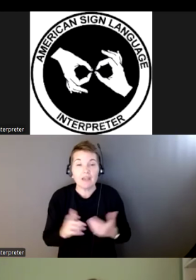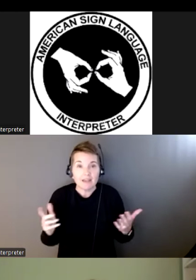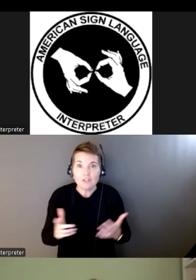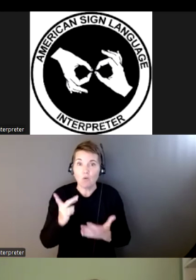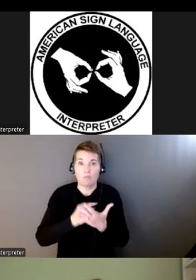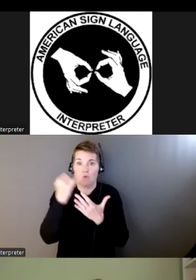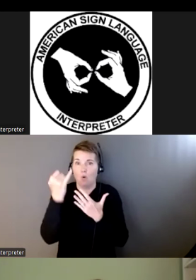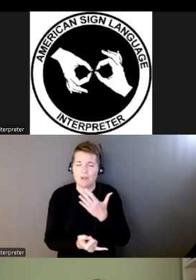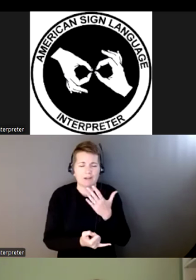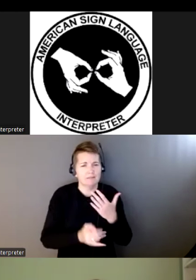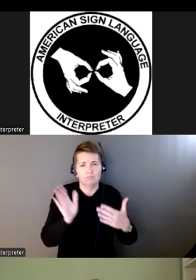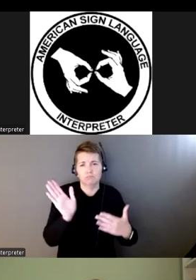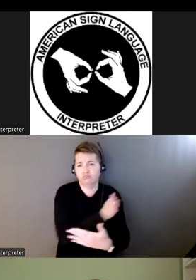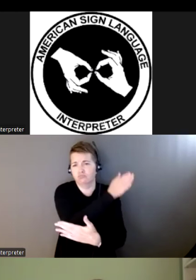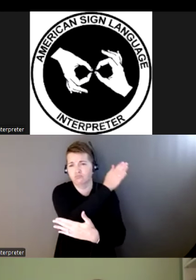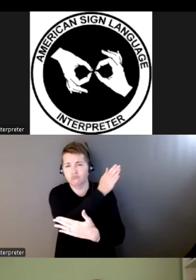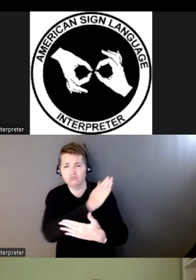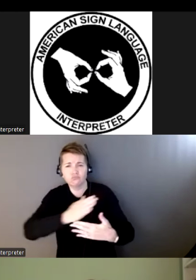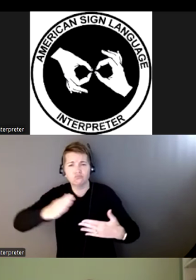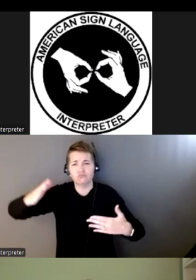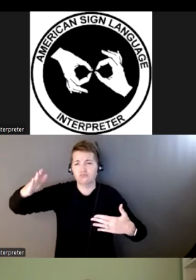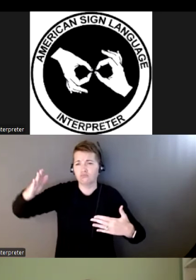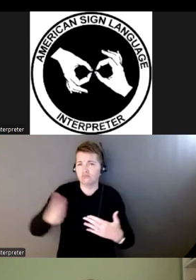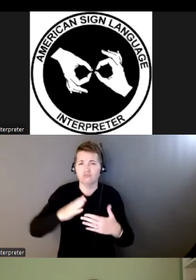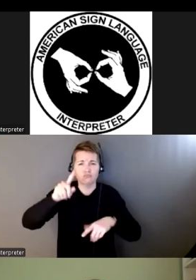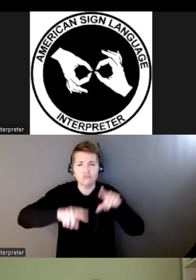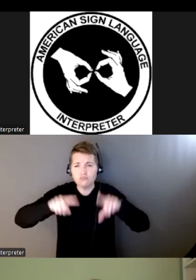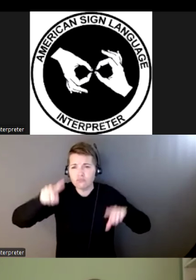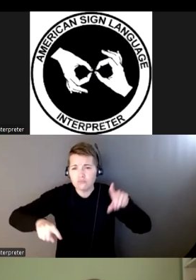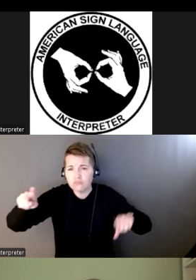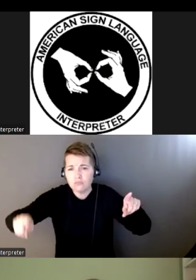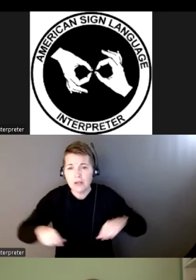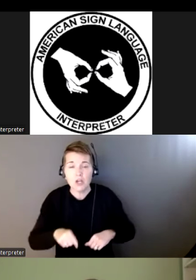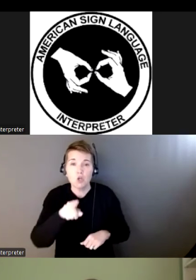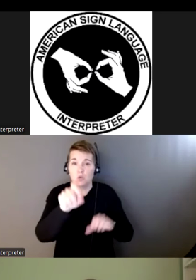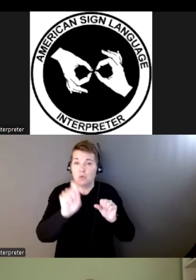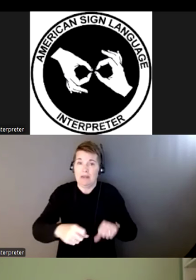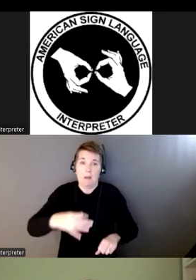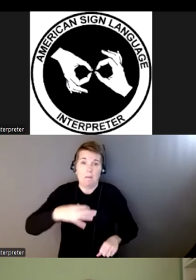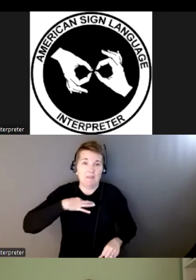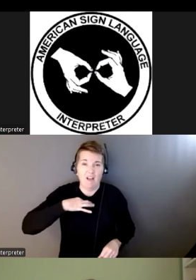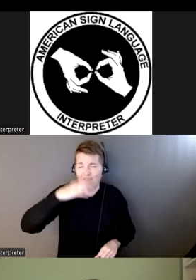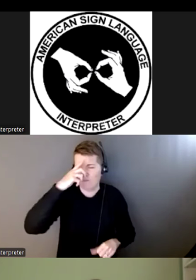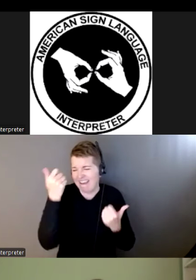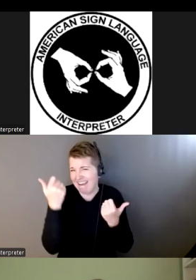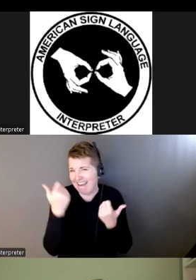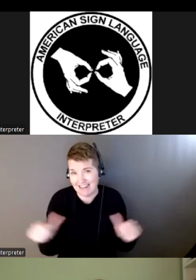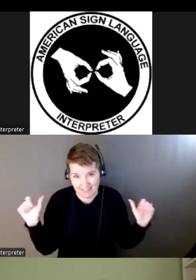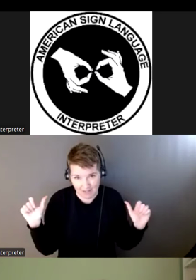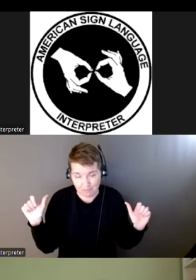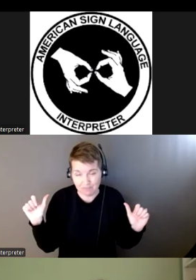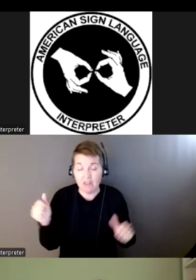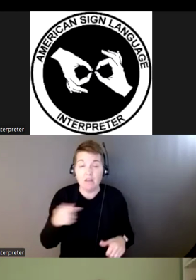projects can be. So really, you can apply with pretty much anything. So over the years, this program